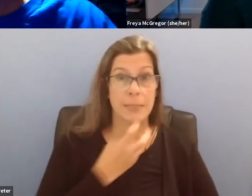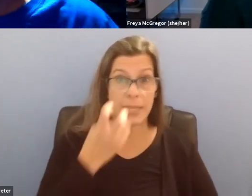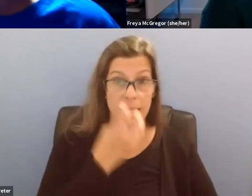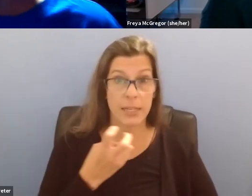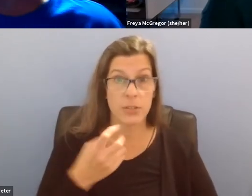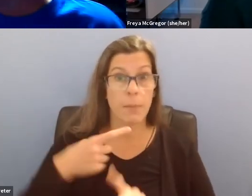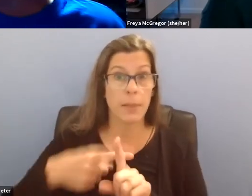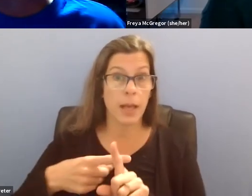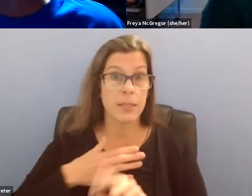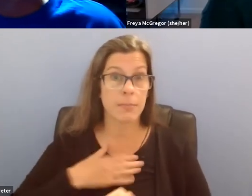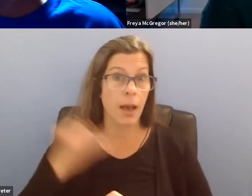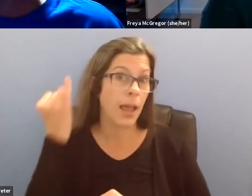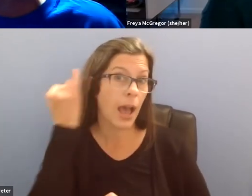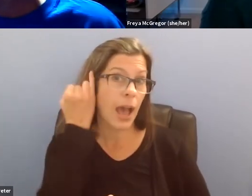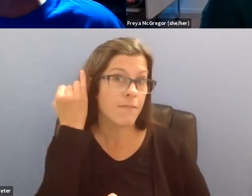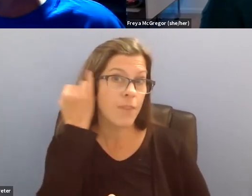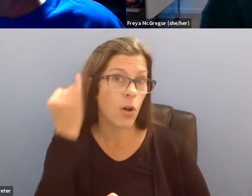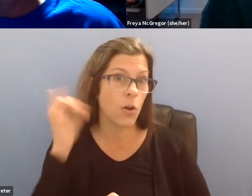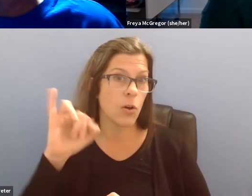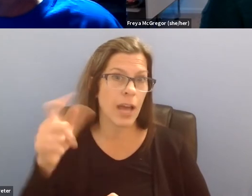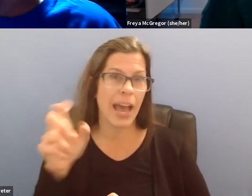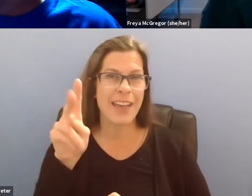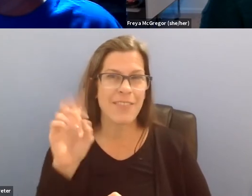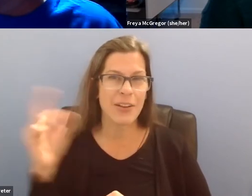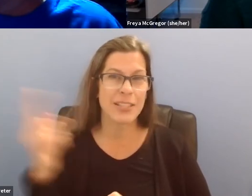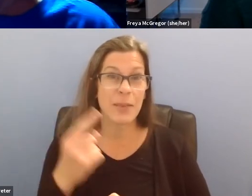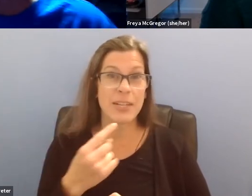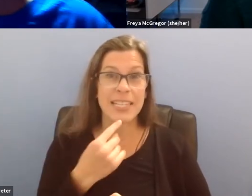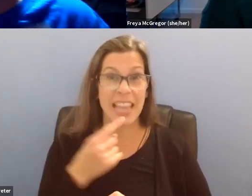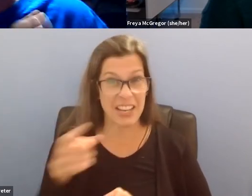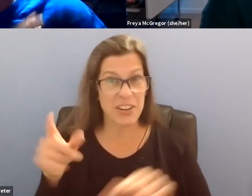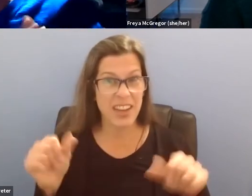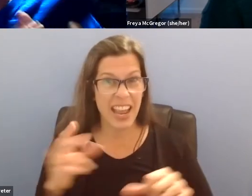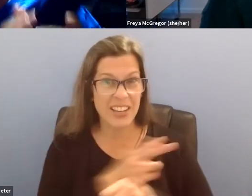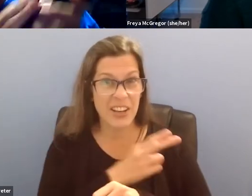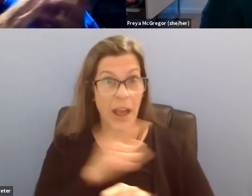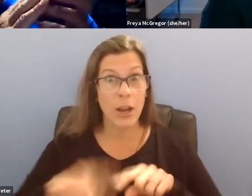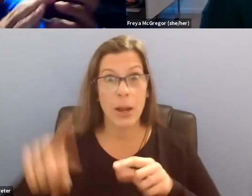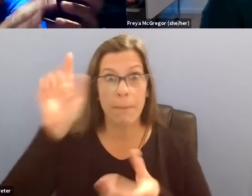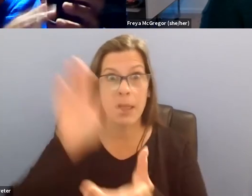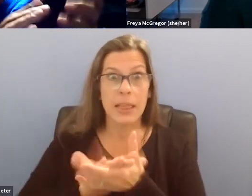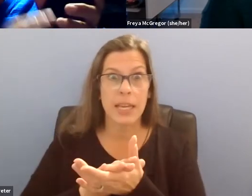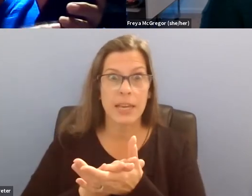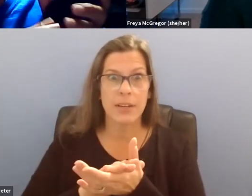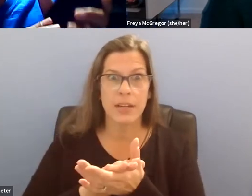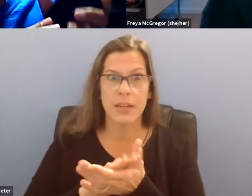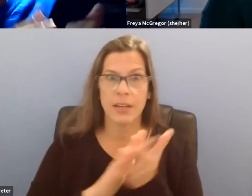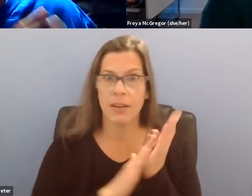somebody told me that I could learn to use an iPhone a long time ago, I couldn't believe it because it's got a flat screen on it.